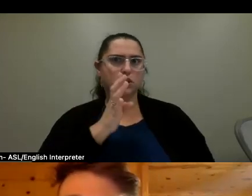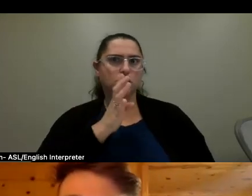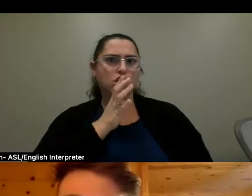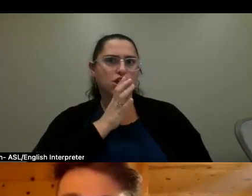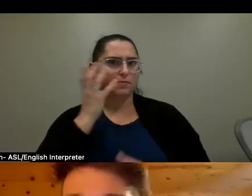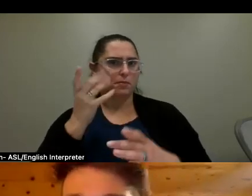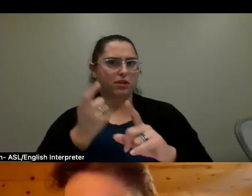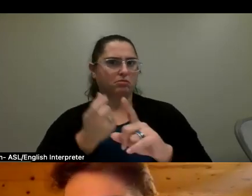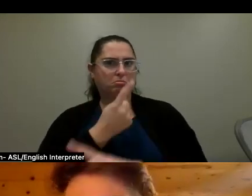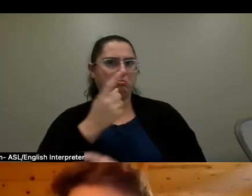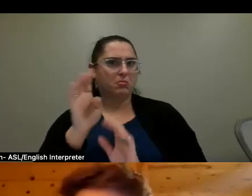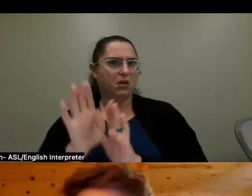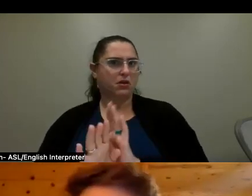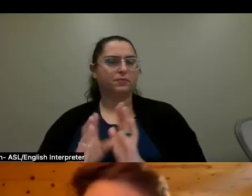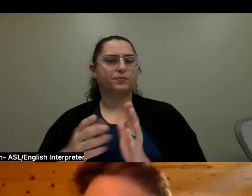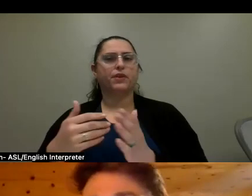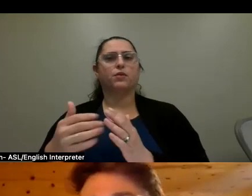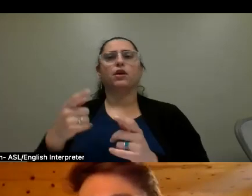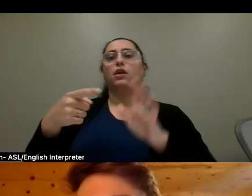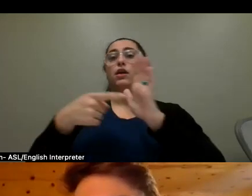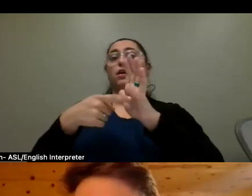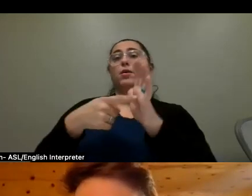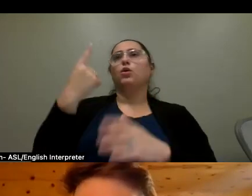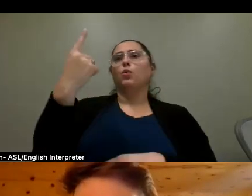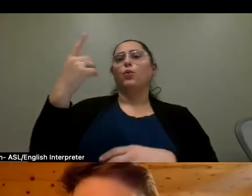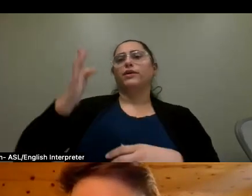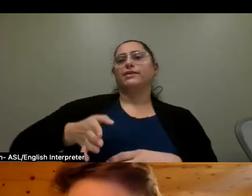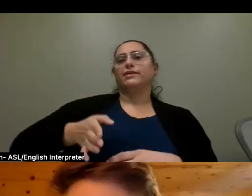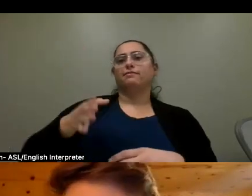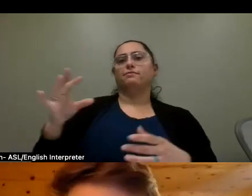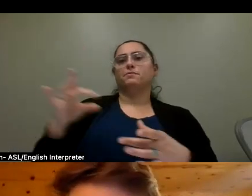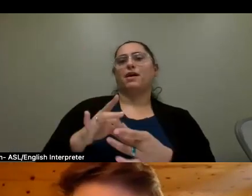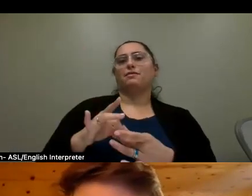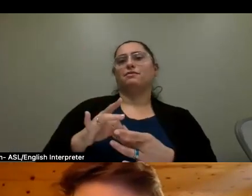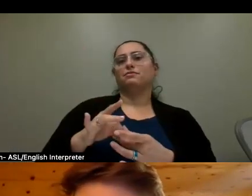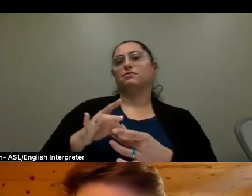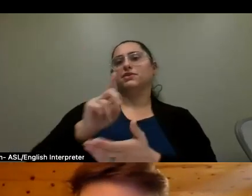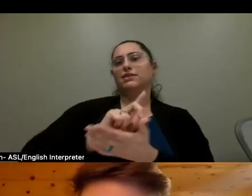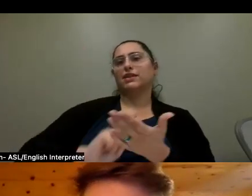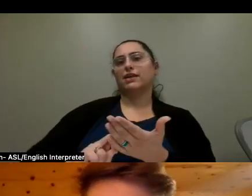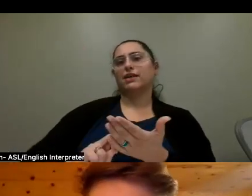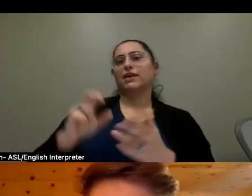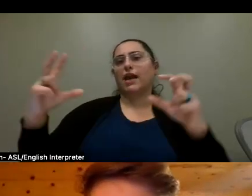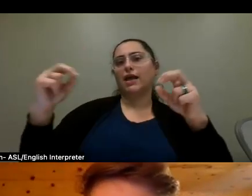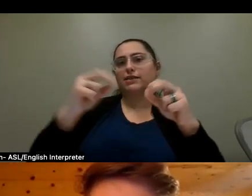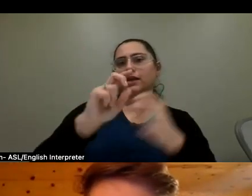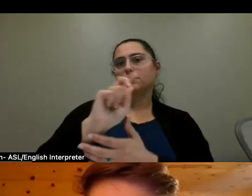So the examples would be one-sided binder design, homo-oligomer design, enzyme design, and